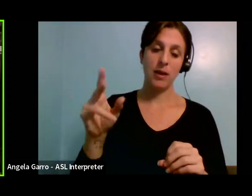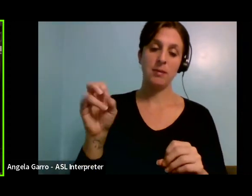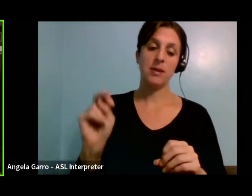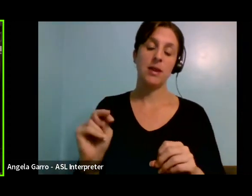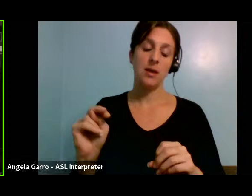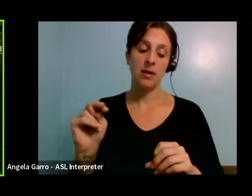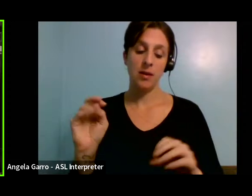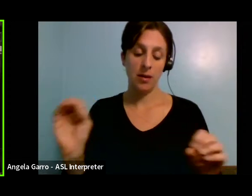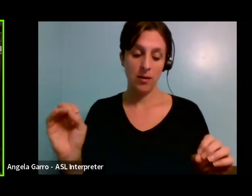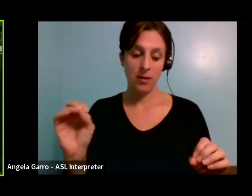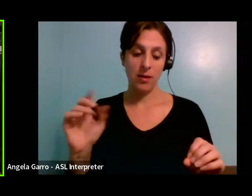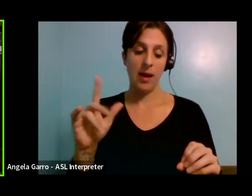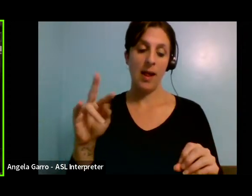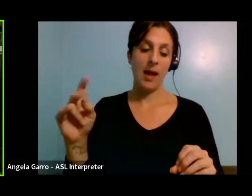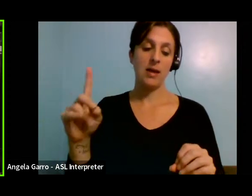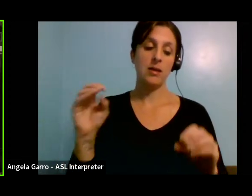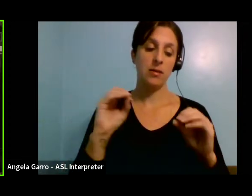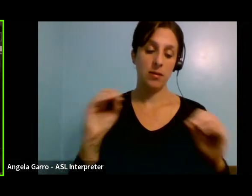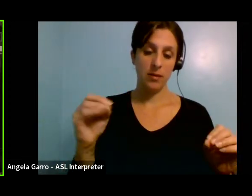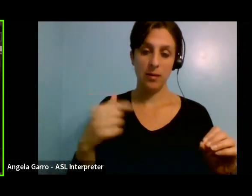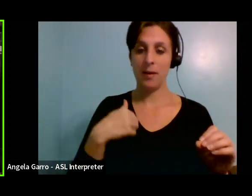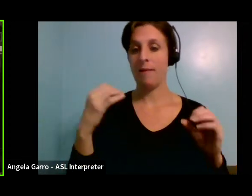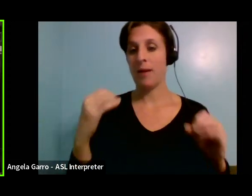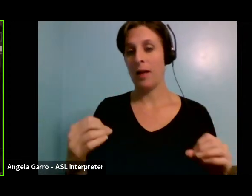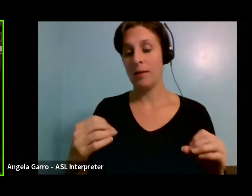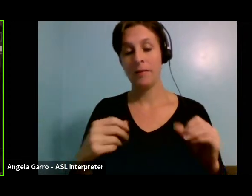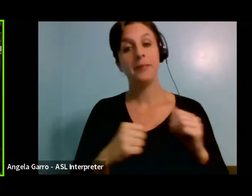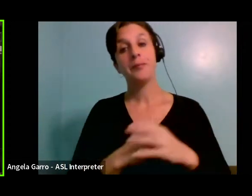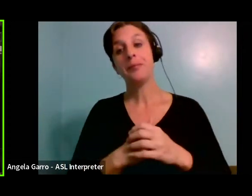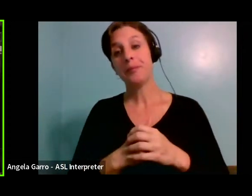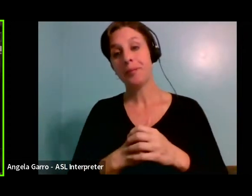trustee Land, None. and I have none. Okay.